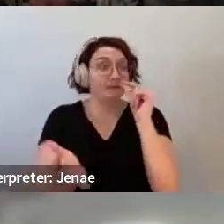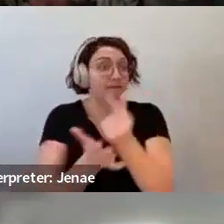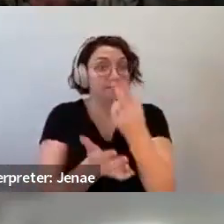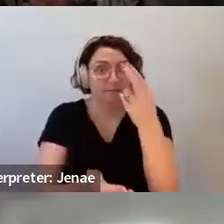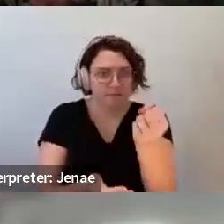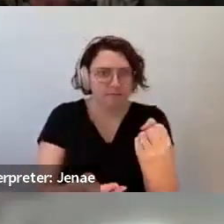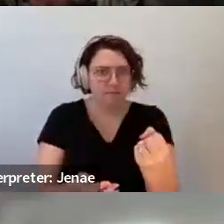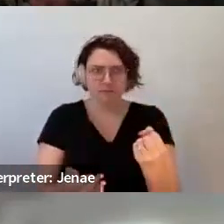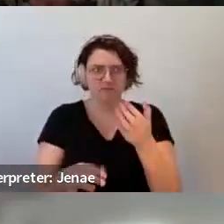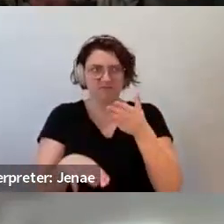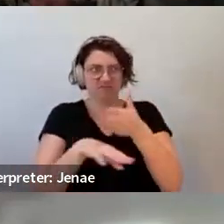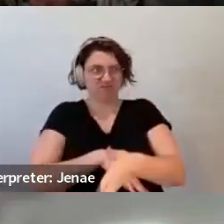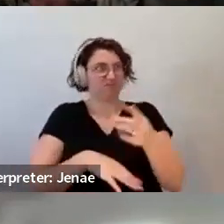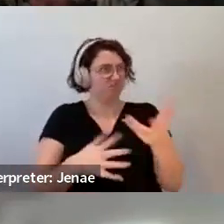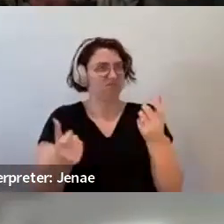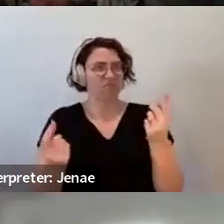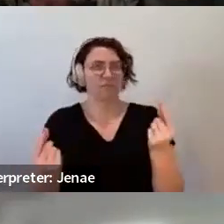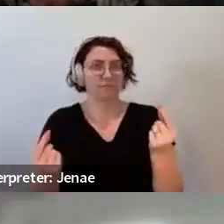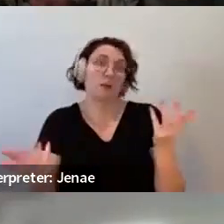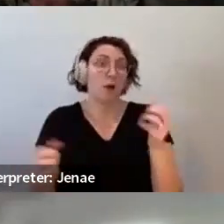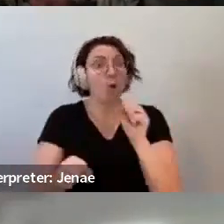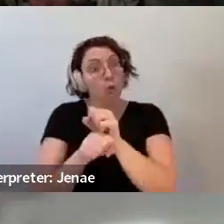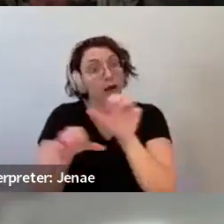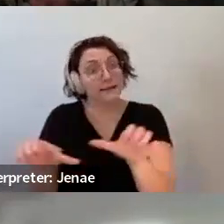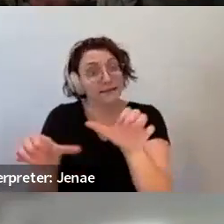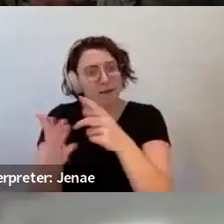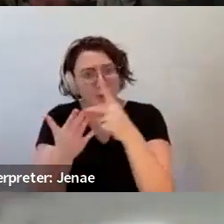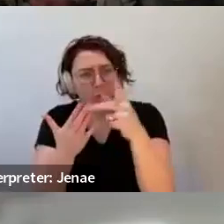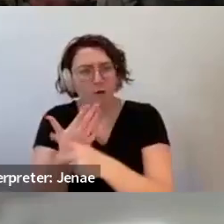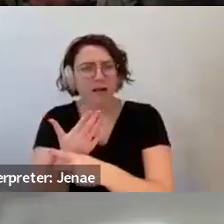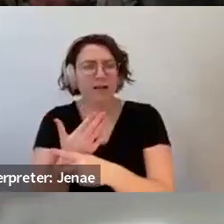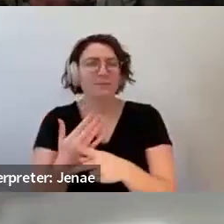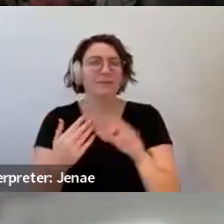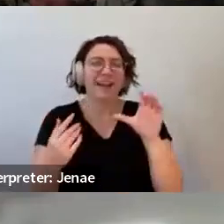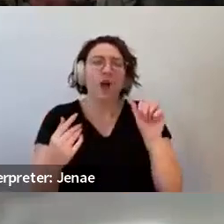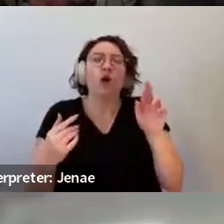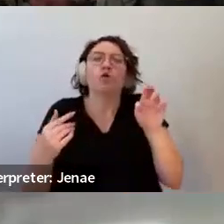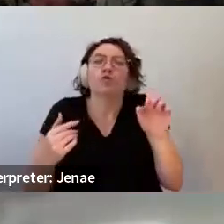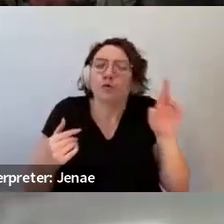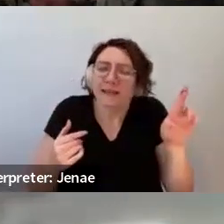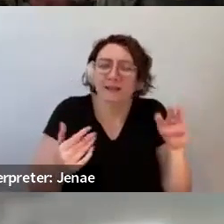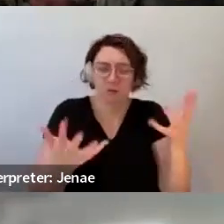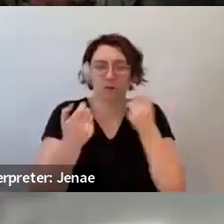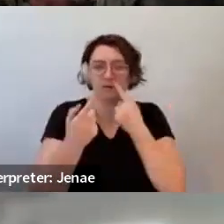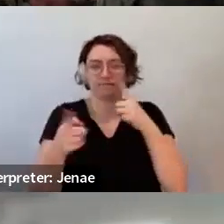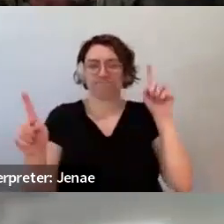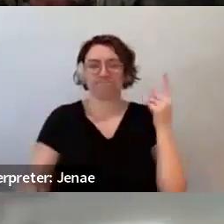to do after high school? If they are in a work activity program, what career jobs do they wish to accomplish that